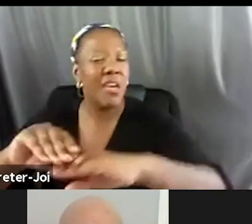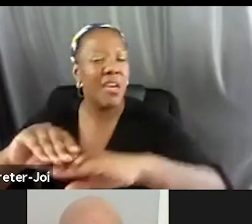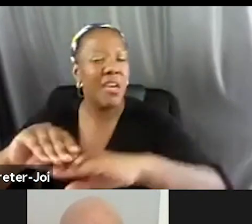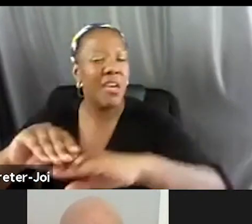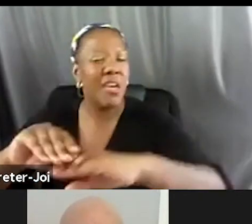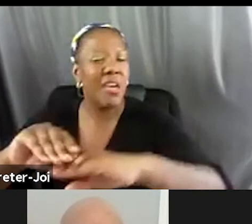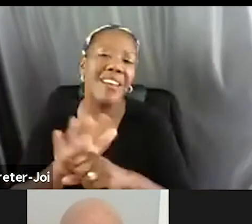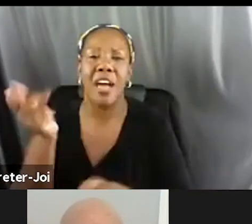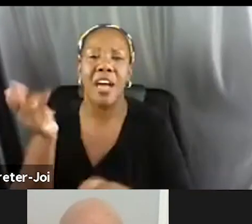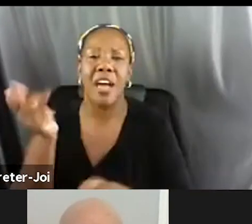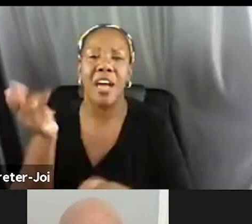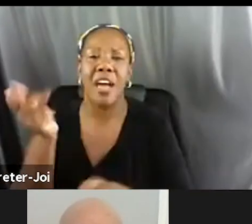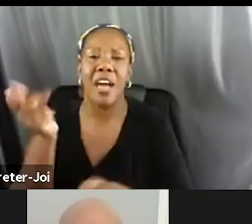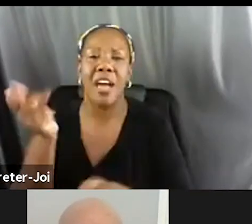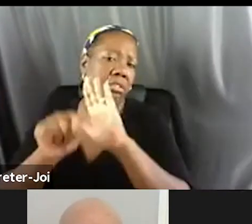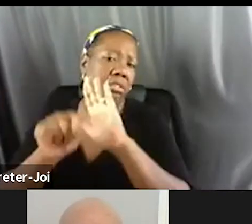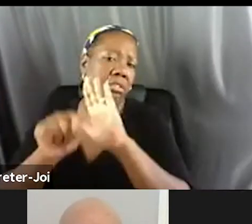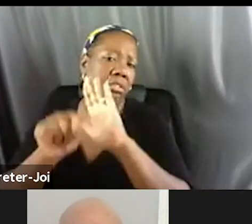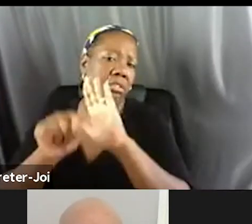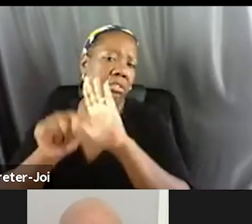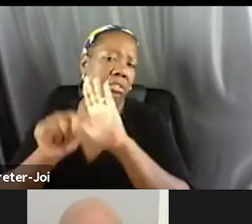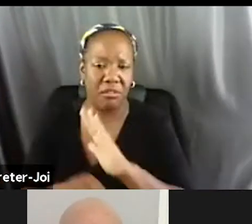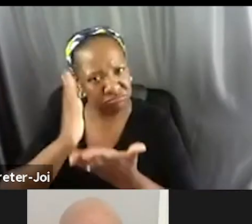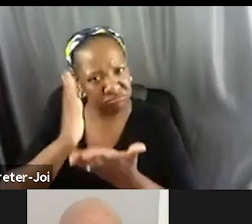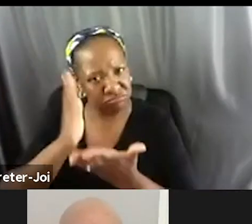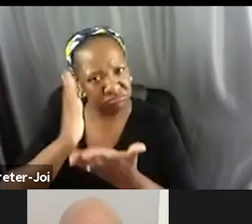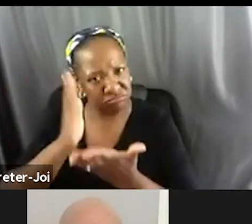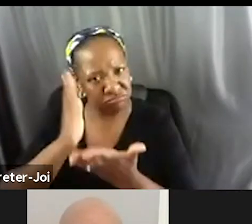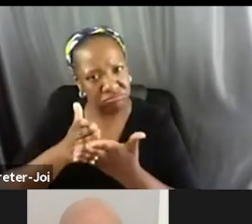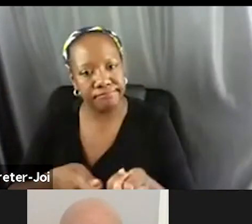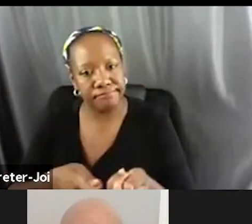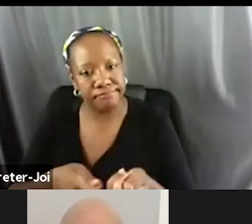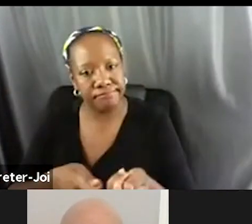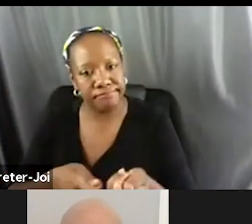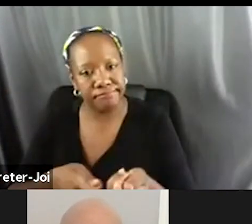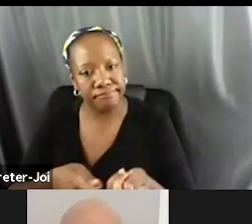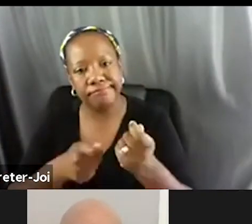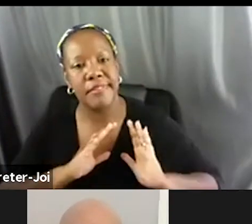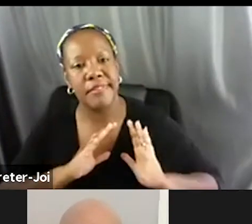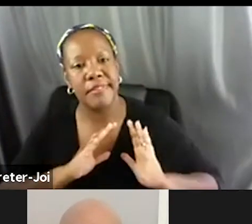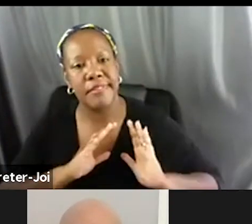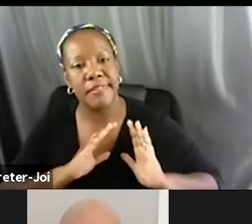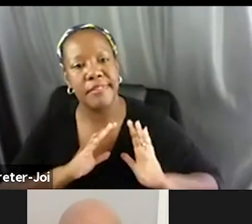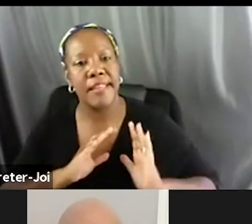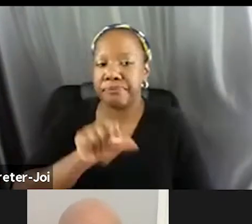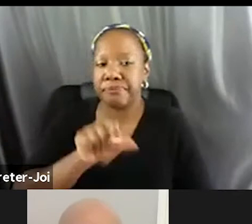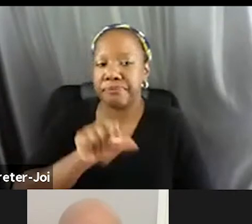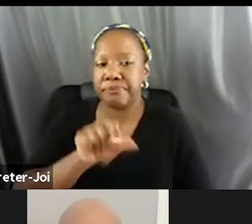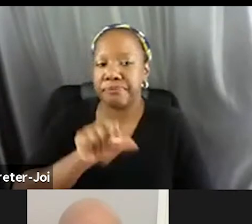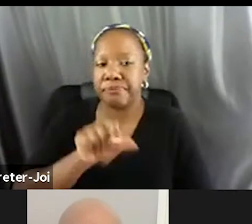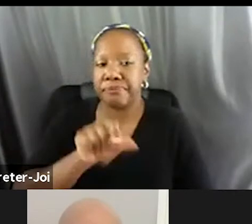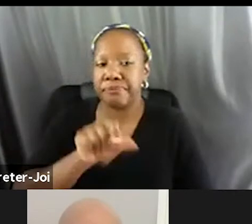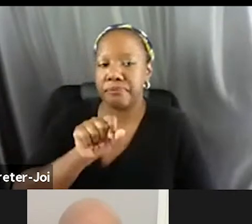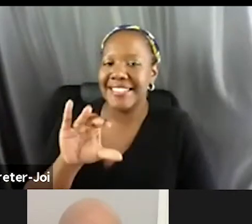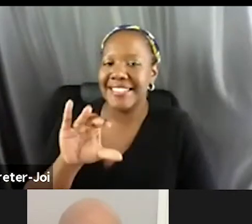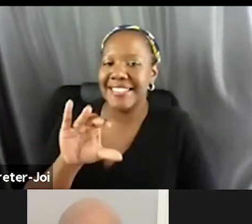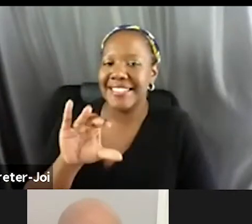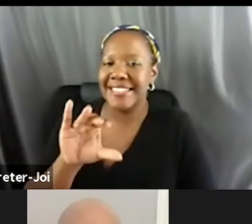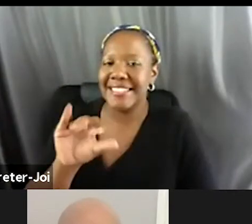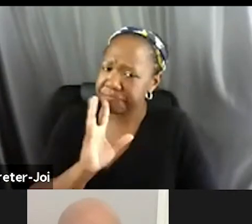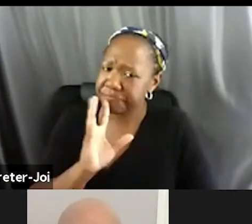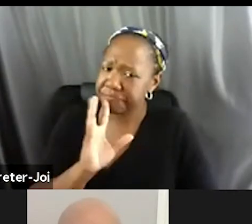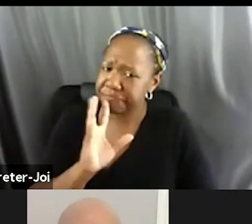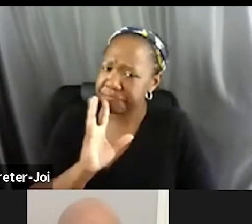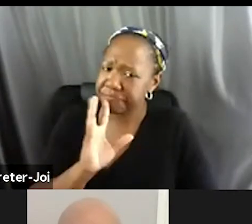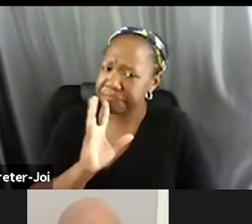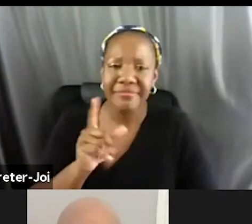that. Yeah. Yeah, and this is So Alyscia, and true. I'm going to, in response to that, I agree with everything,